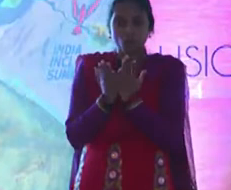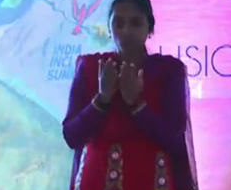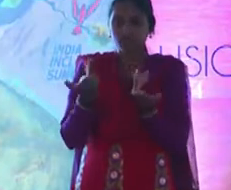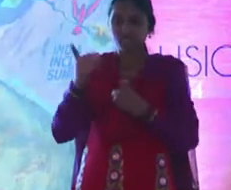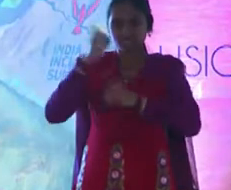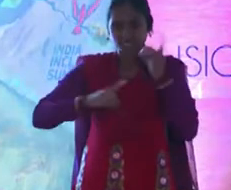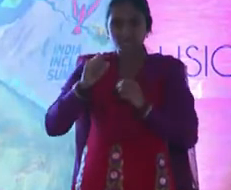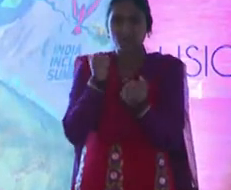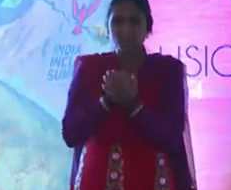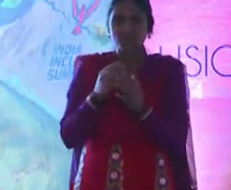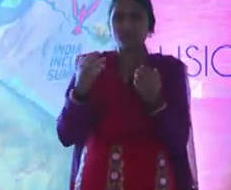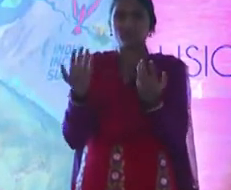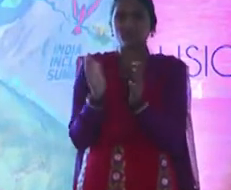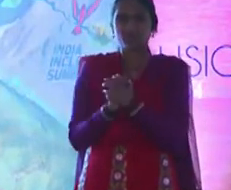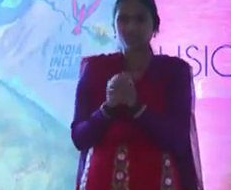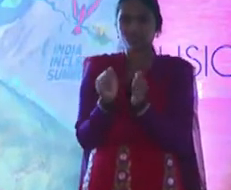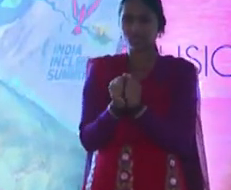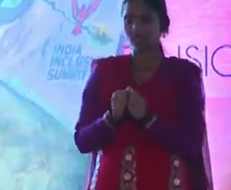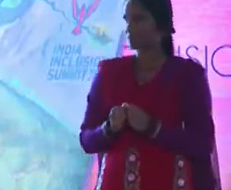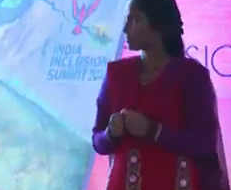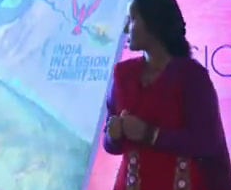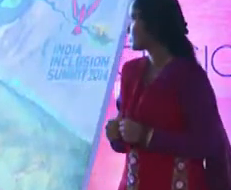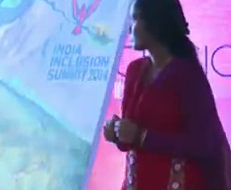How does it work? Yeah.